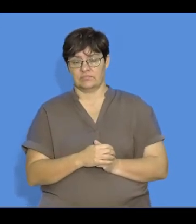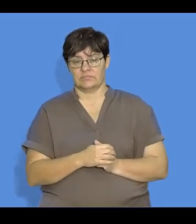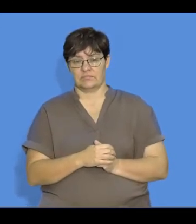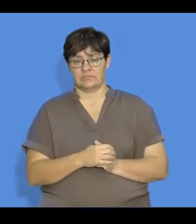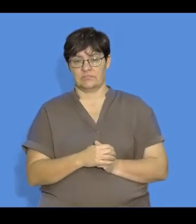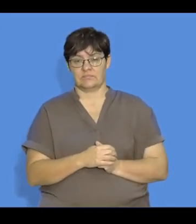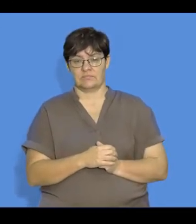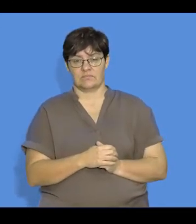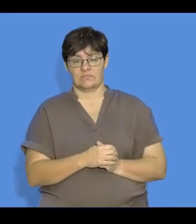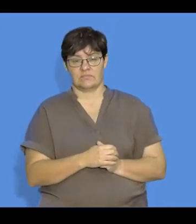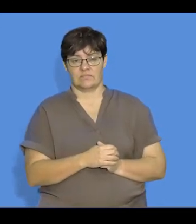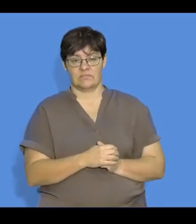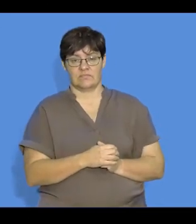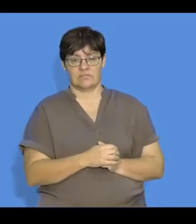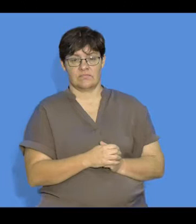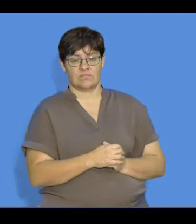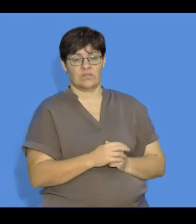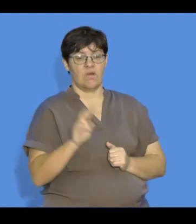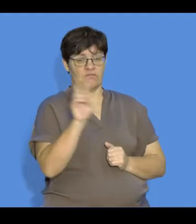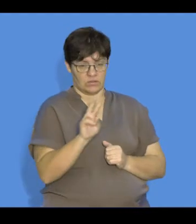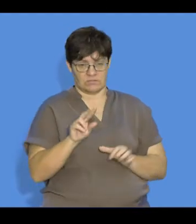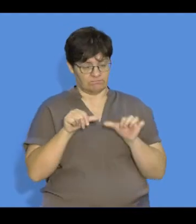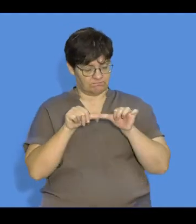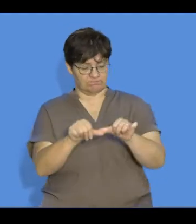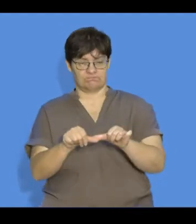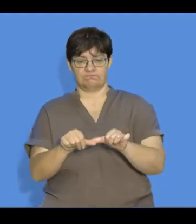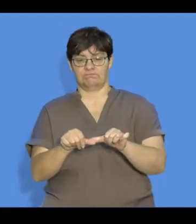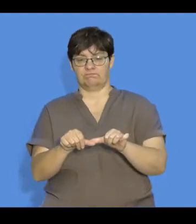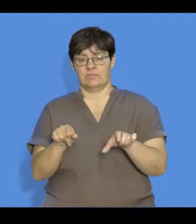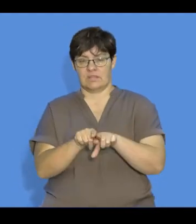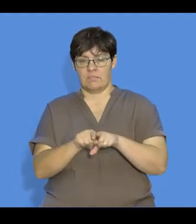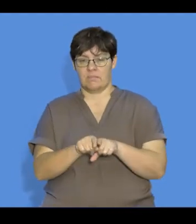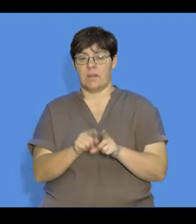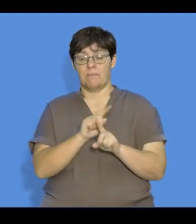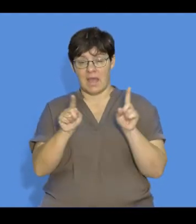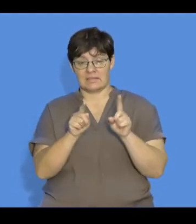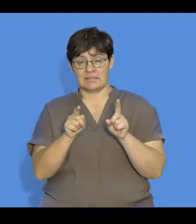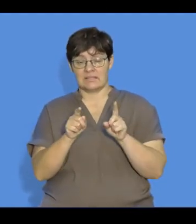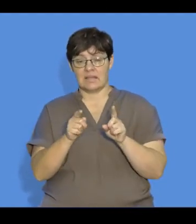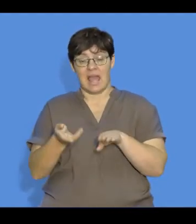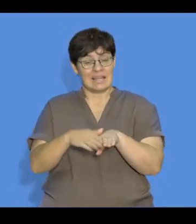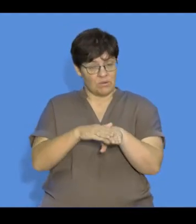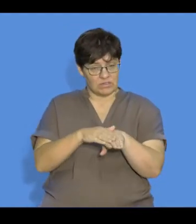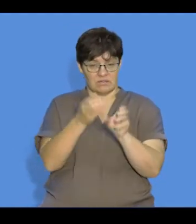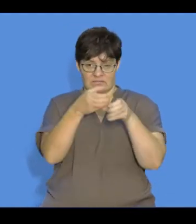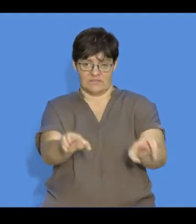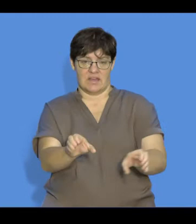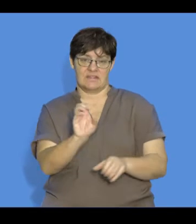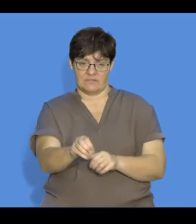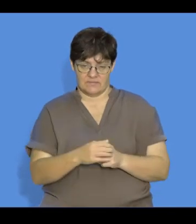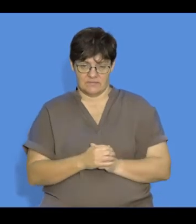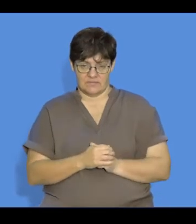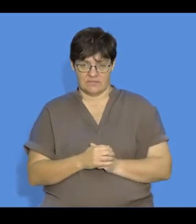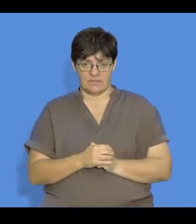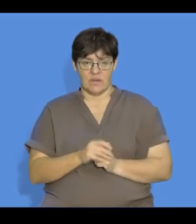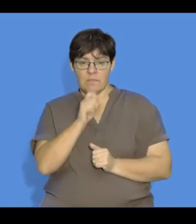constant, right? So our voltage remains constant while current is divided, right? So